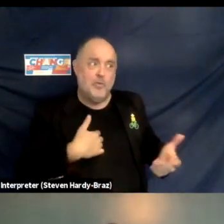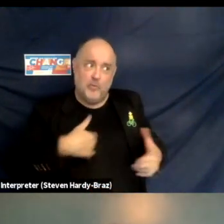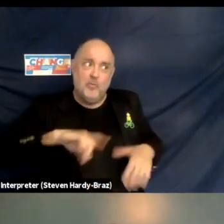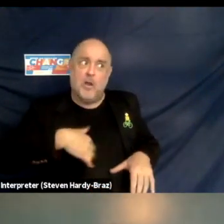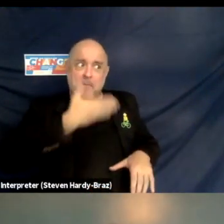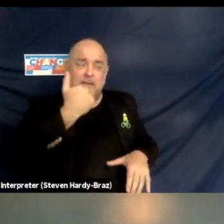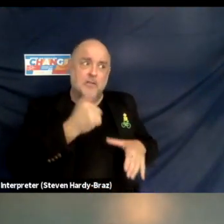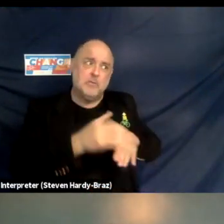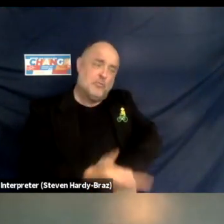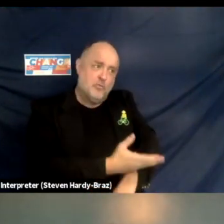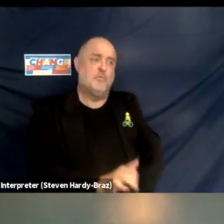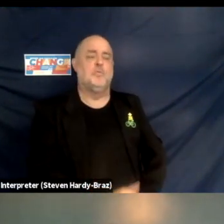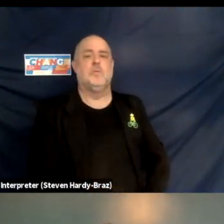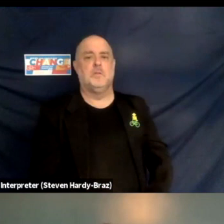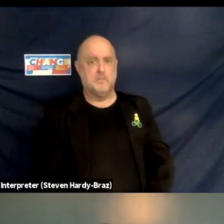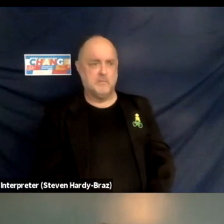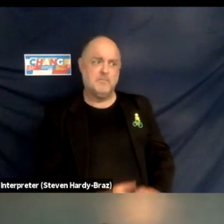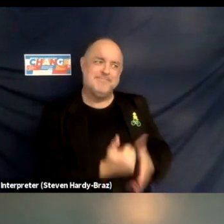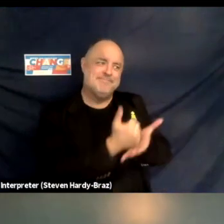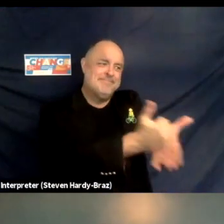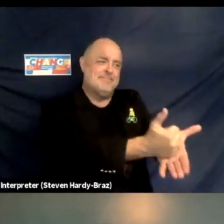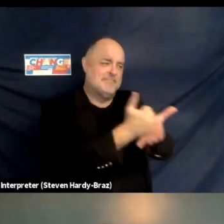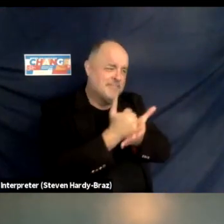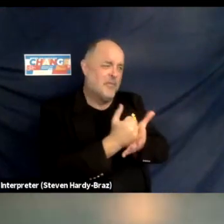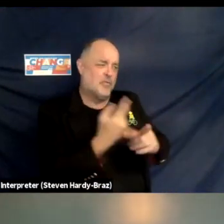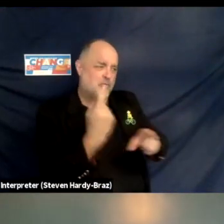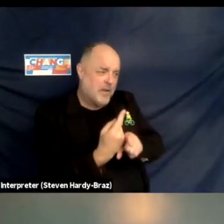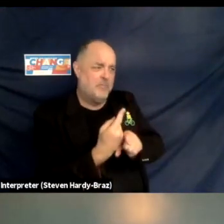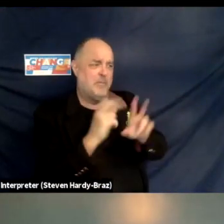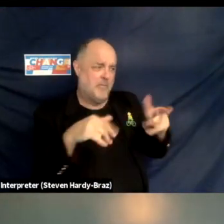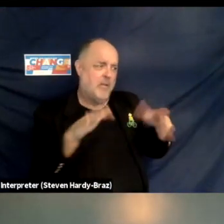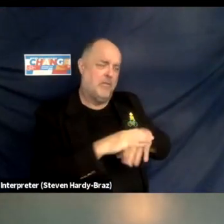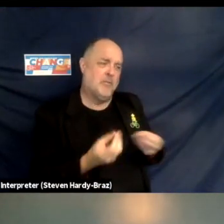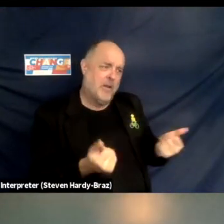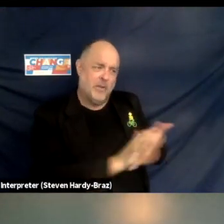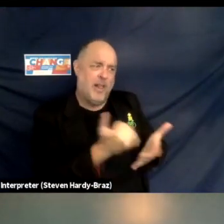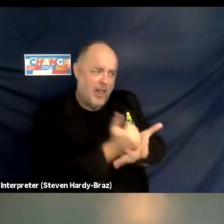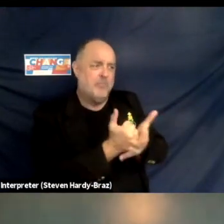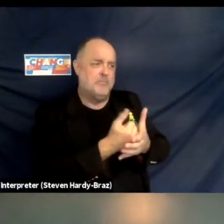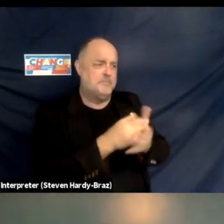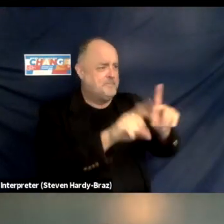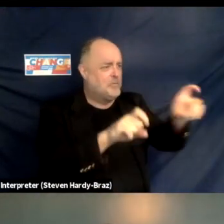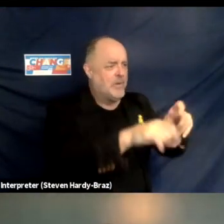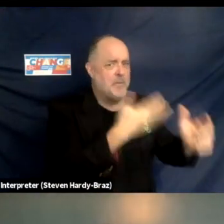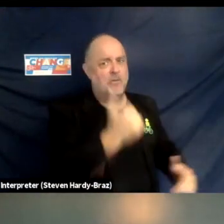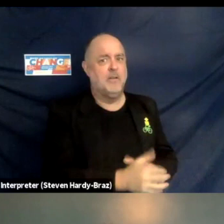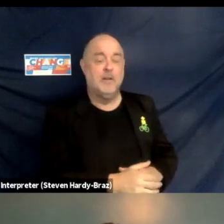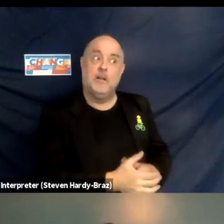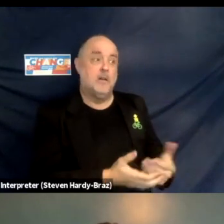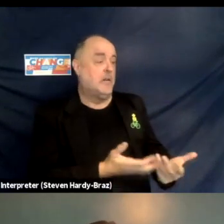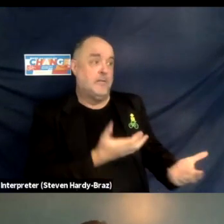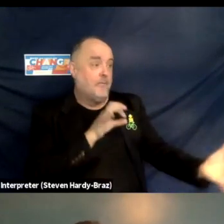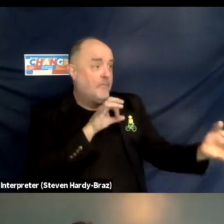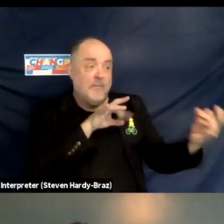part and you know, making sure we have the right partners on the ground to get the surveys out. And yeah. Welcome ideas on what